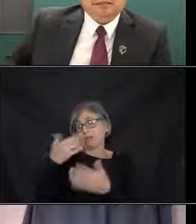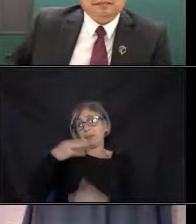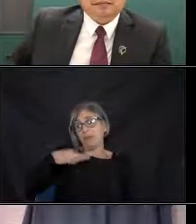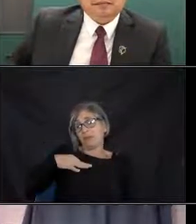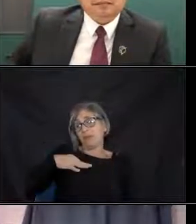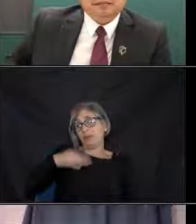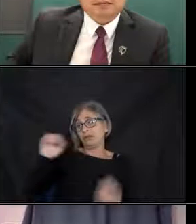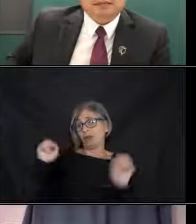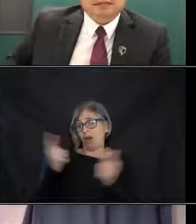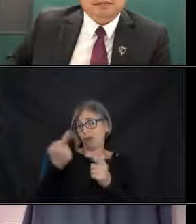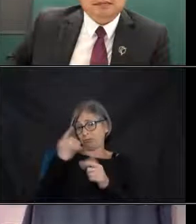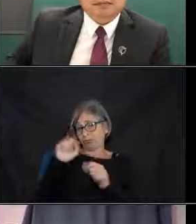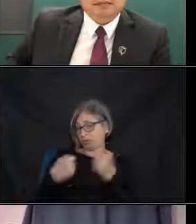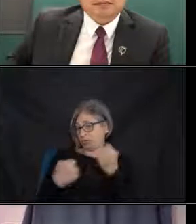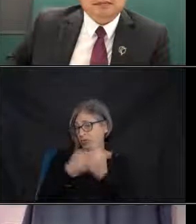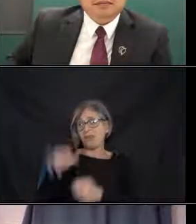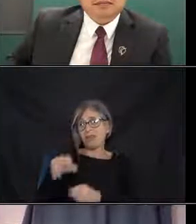all for that.